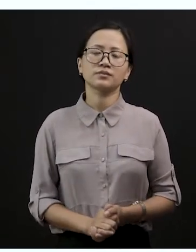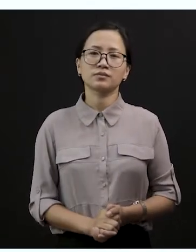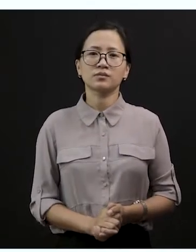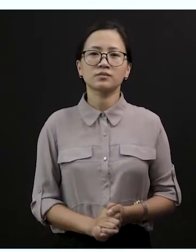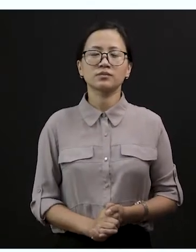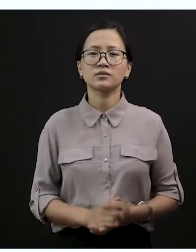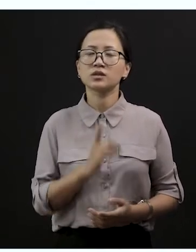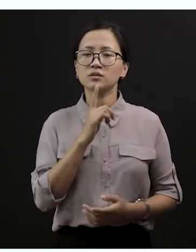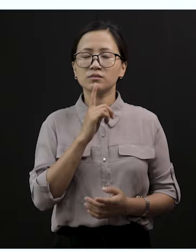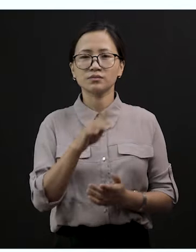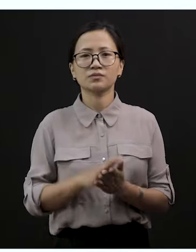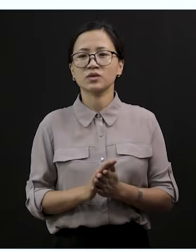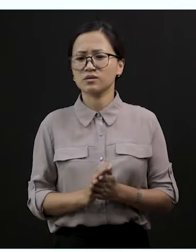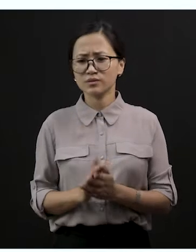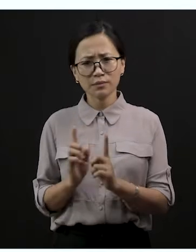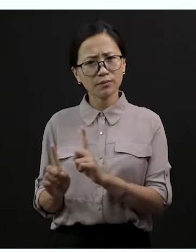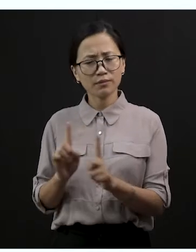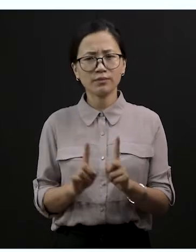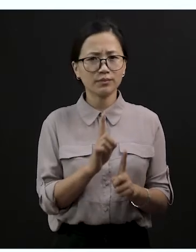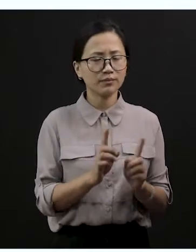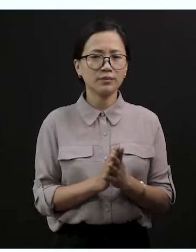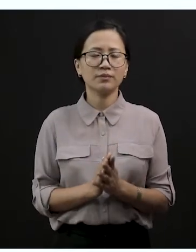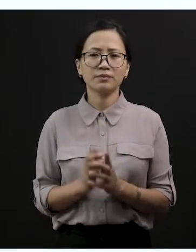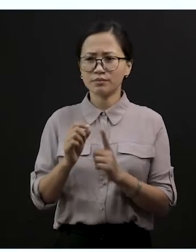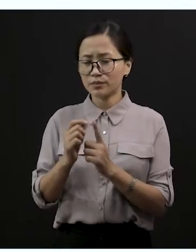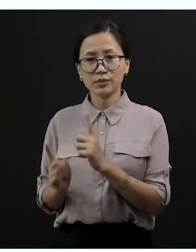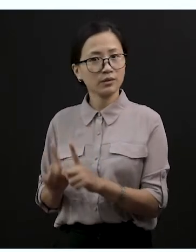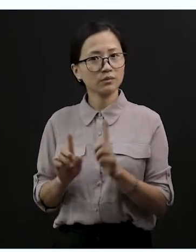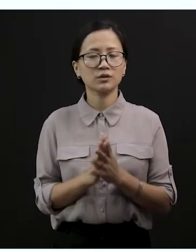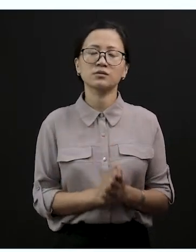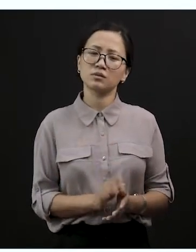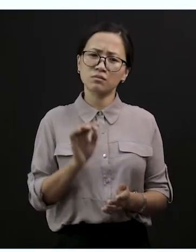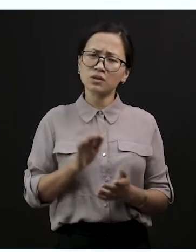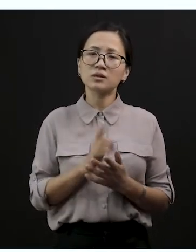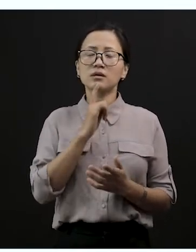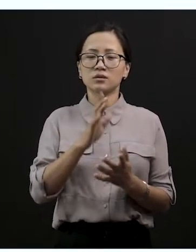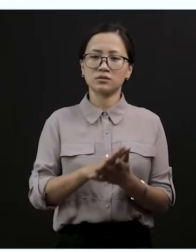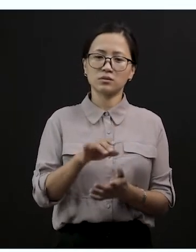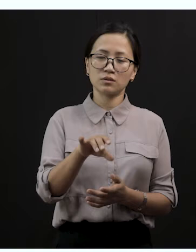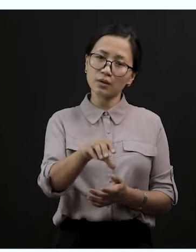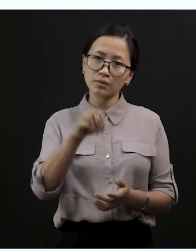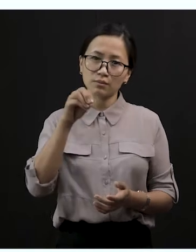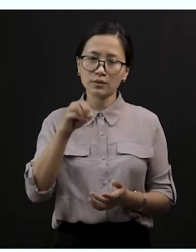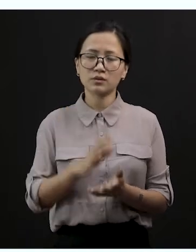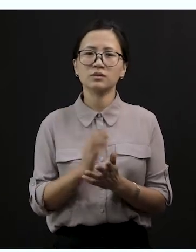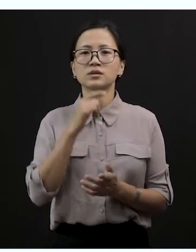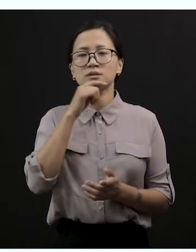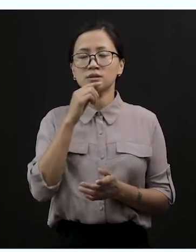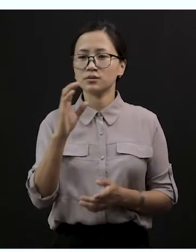said, "Plant, plant, may I pluck a tomato?" That means Lima,